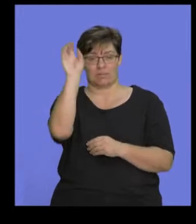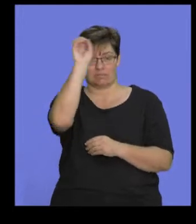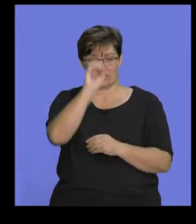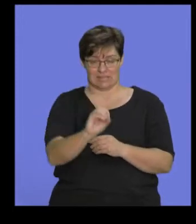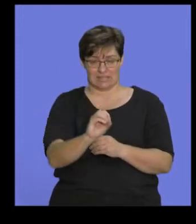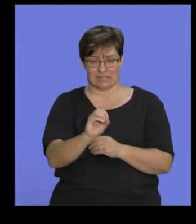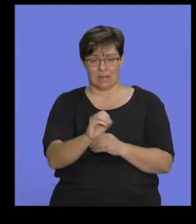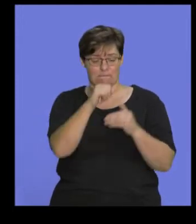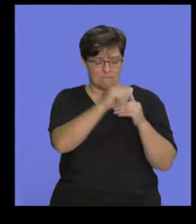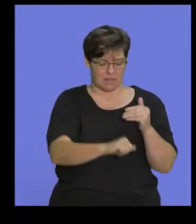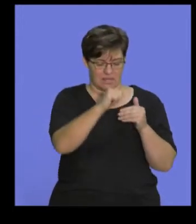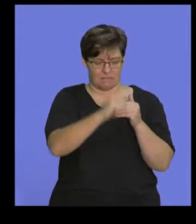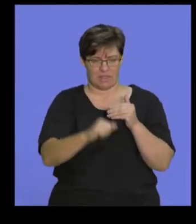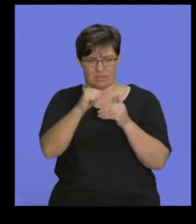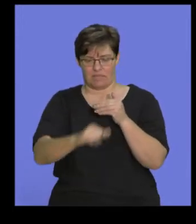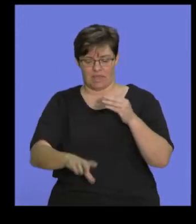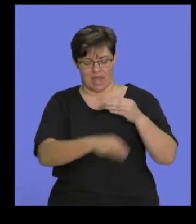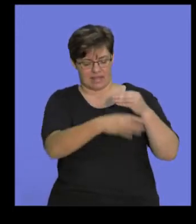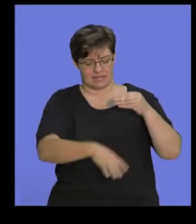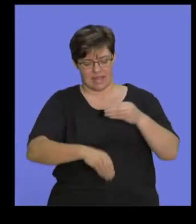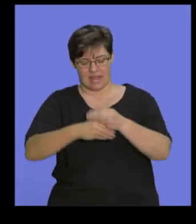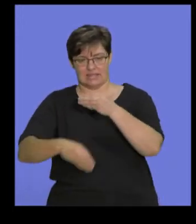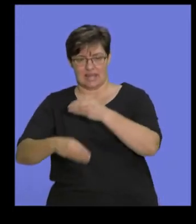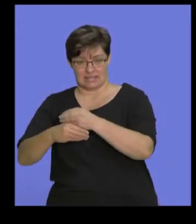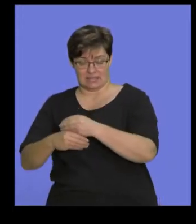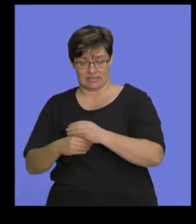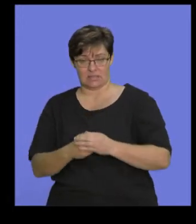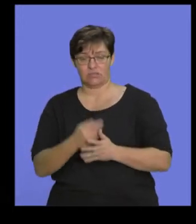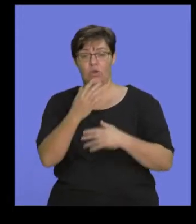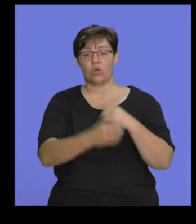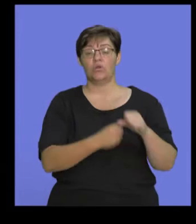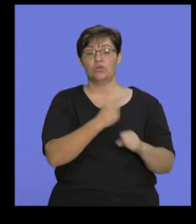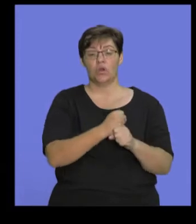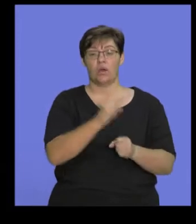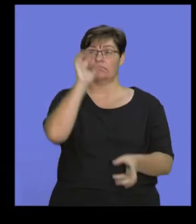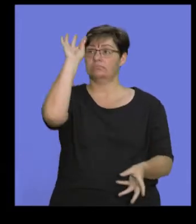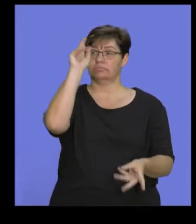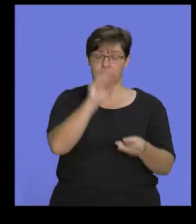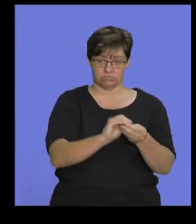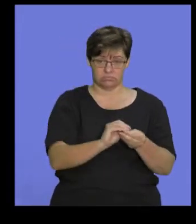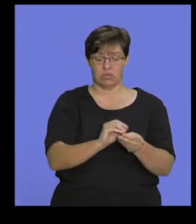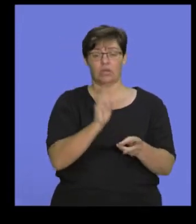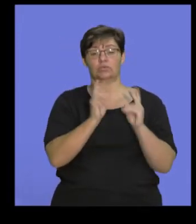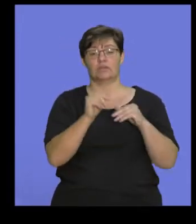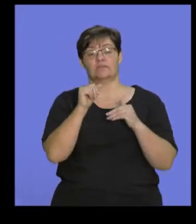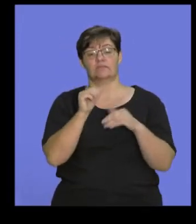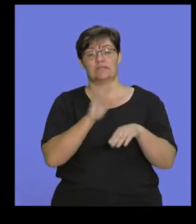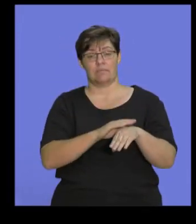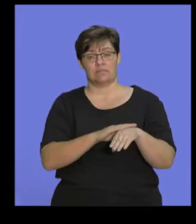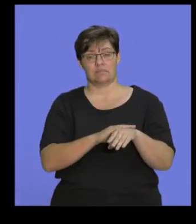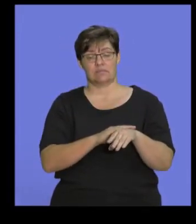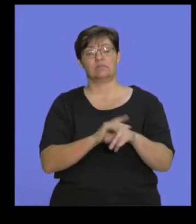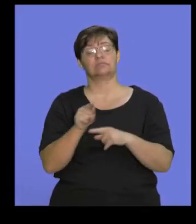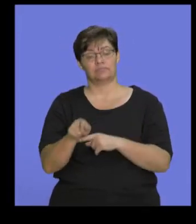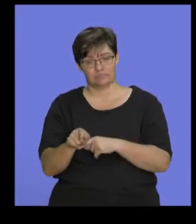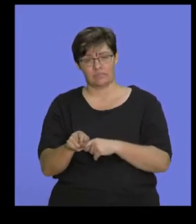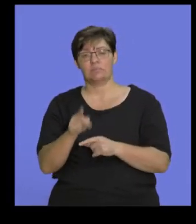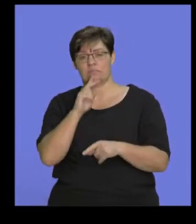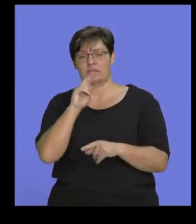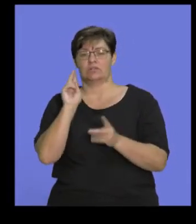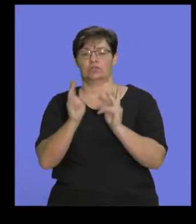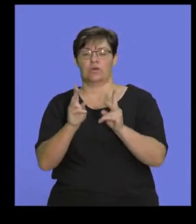0.1% every month. But at the end of the year, 12 times, it must amount